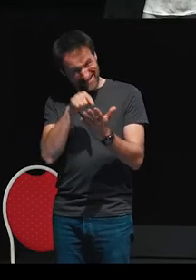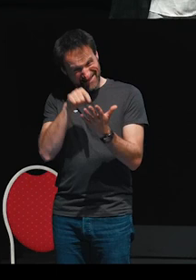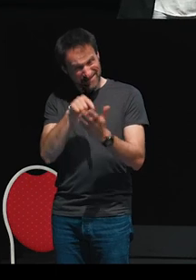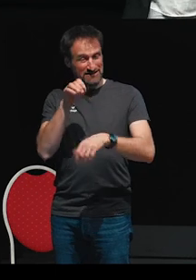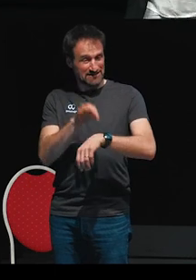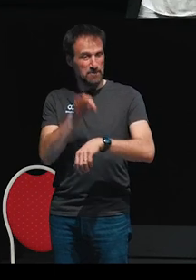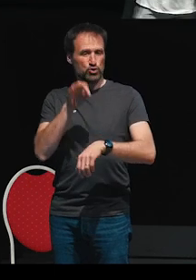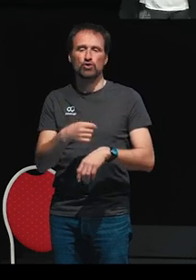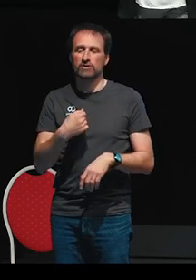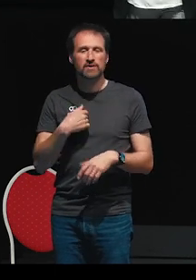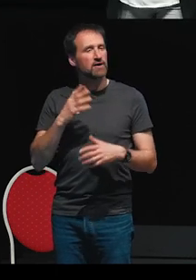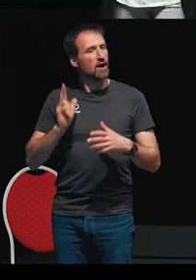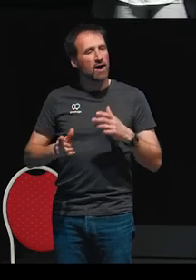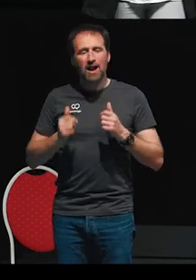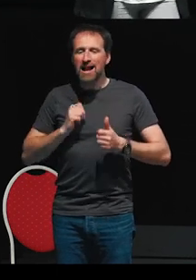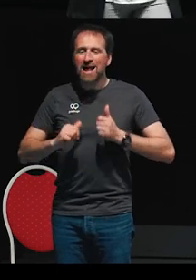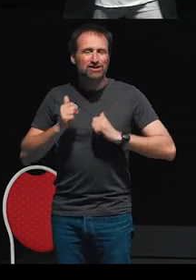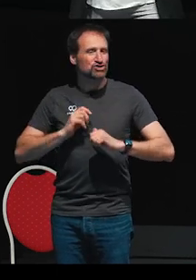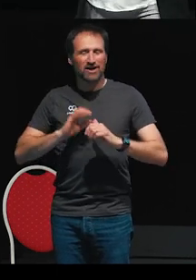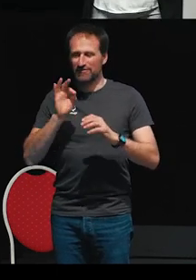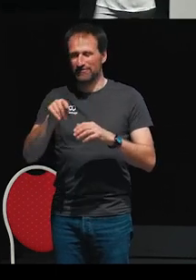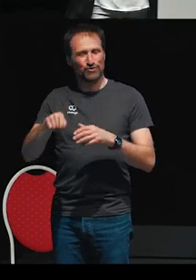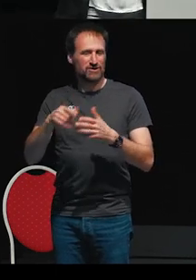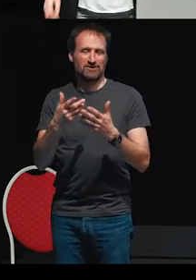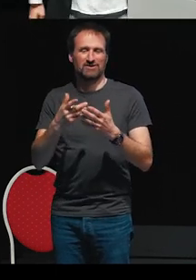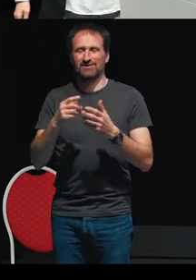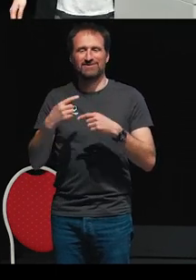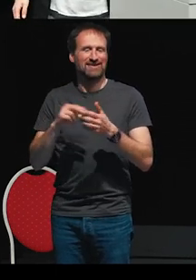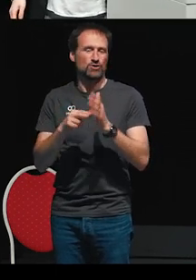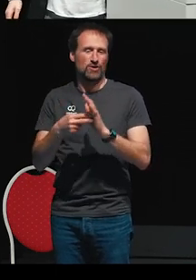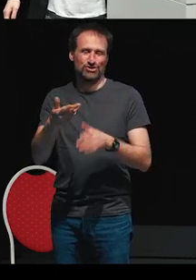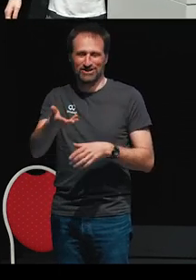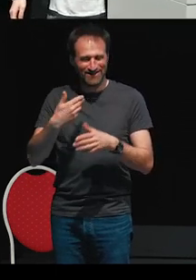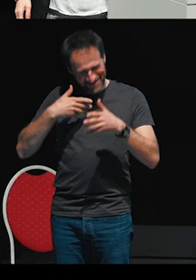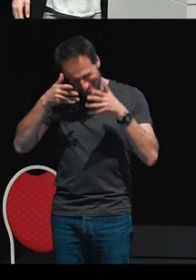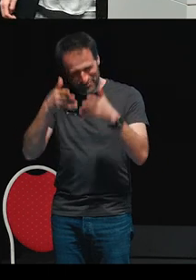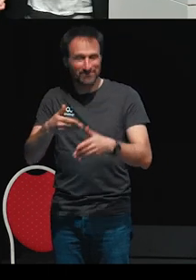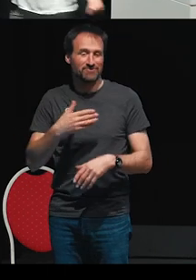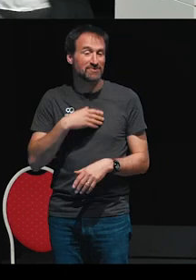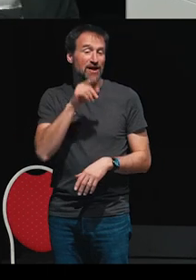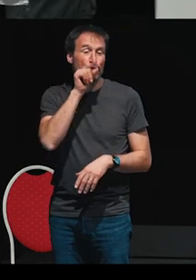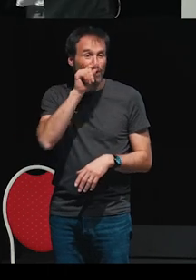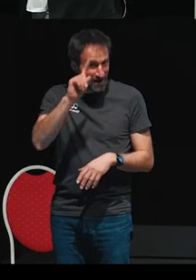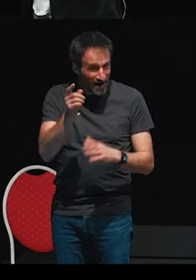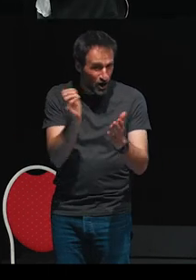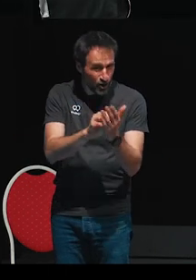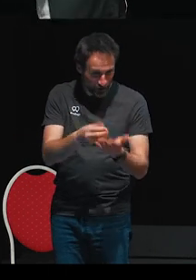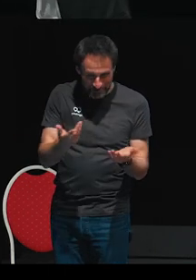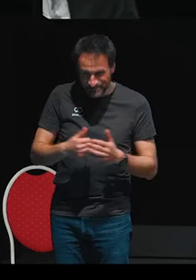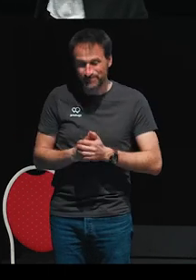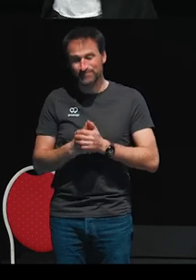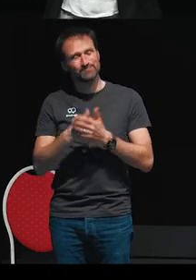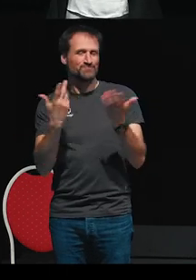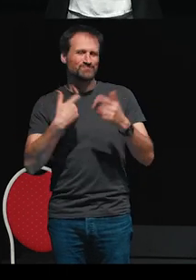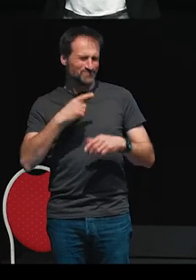got like the real passion in that technology. And you can find me on Twitter, and here's my Twitter handle. So other stuff that I would like